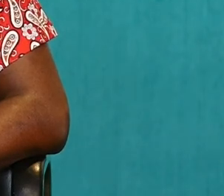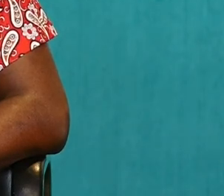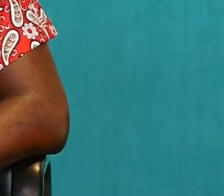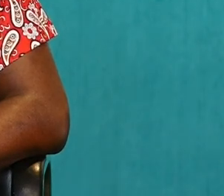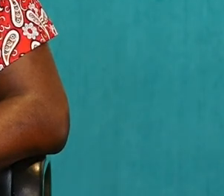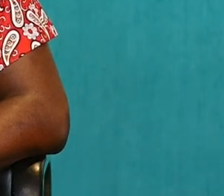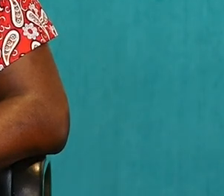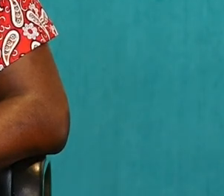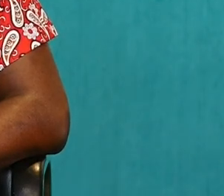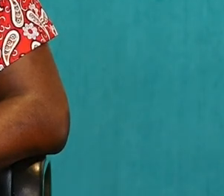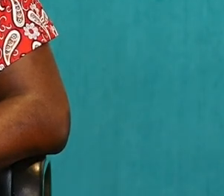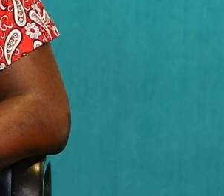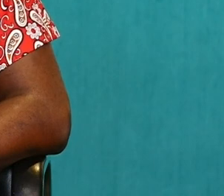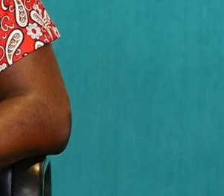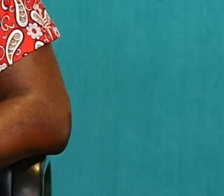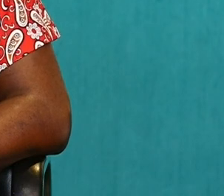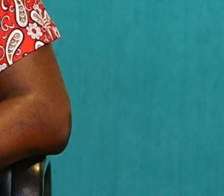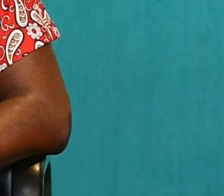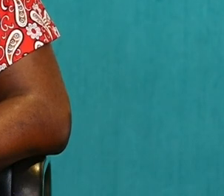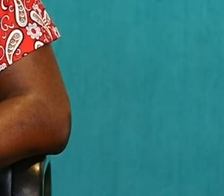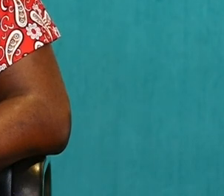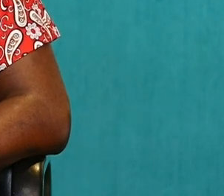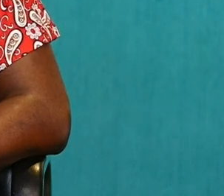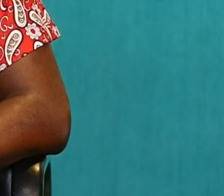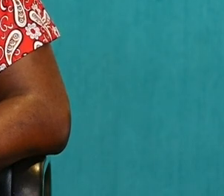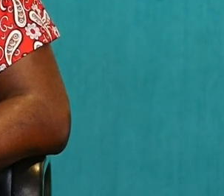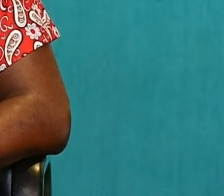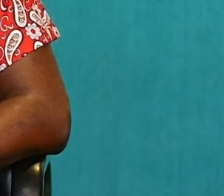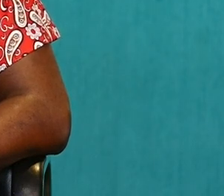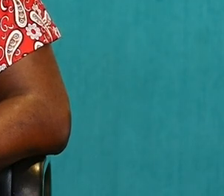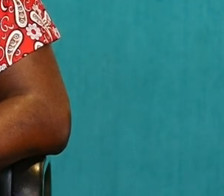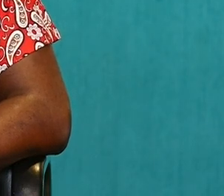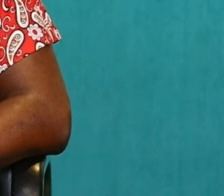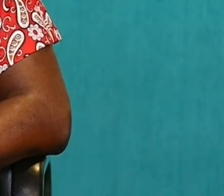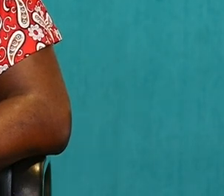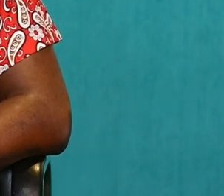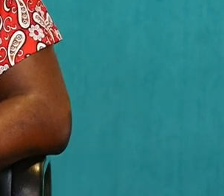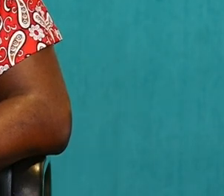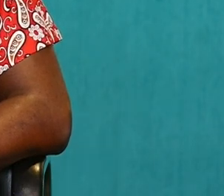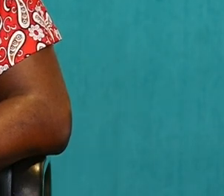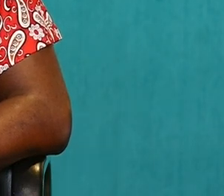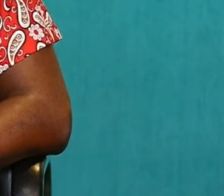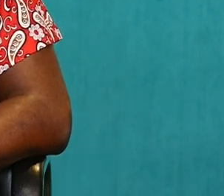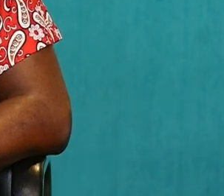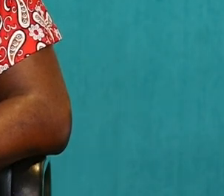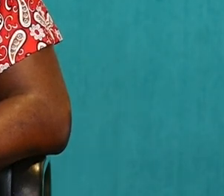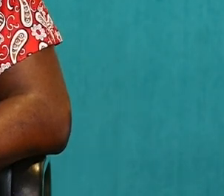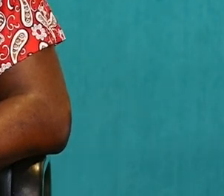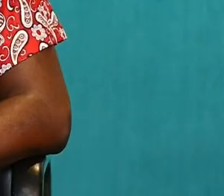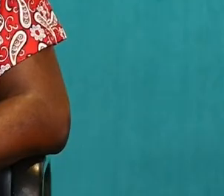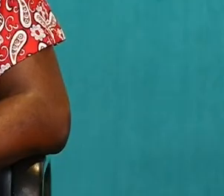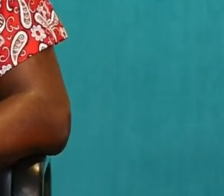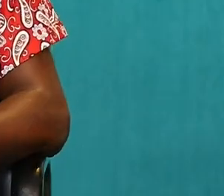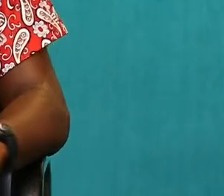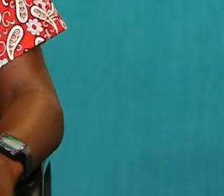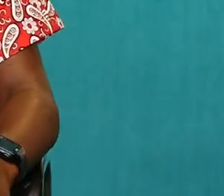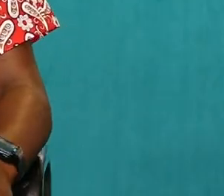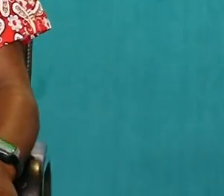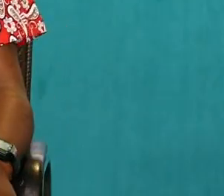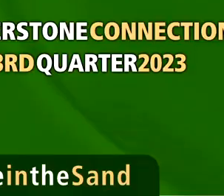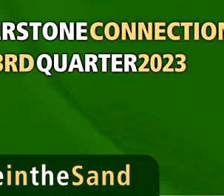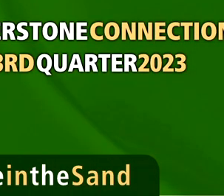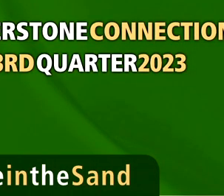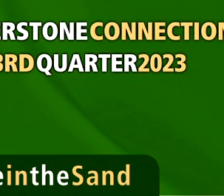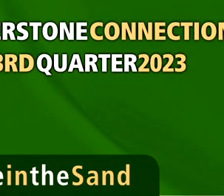you for tuning in. Boy, do we have a wonderful lesson for you today. The title of our lesson today